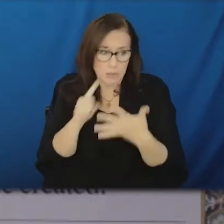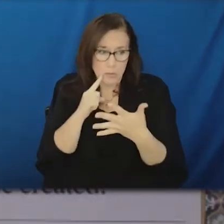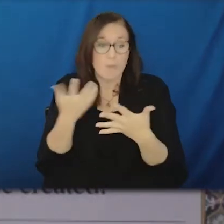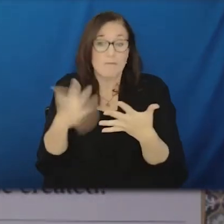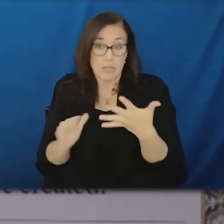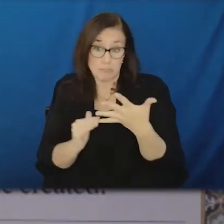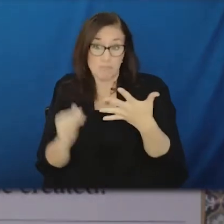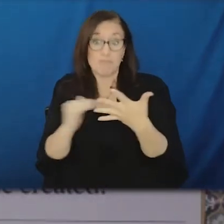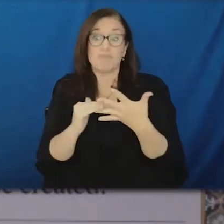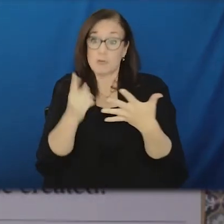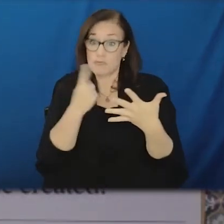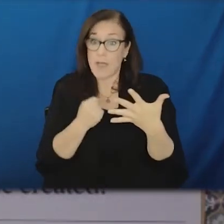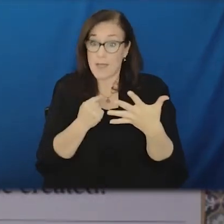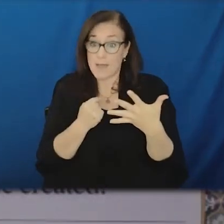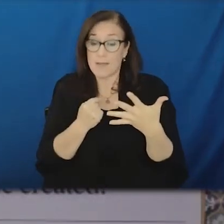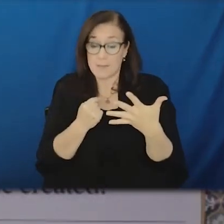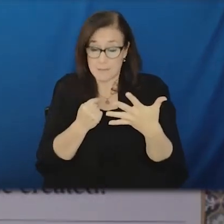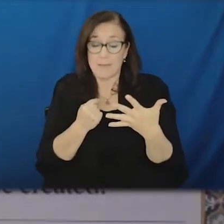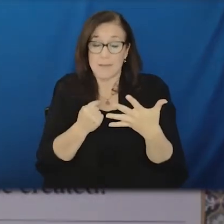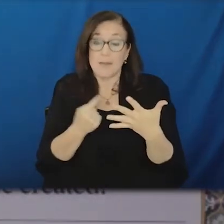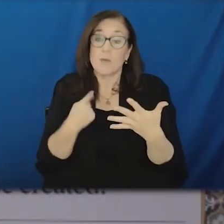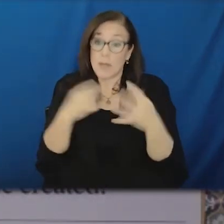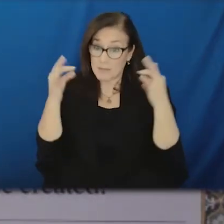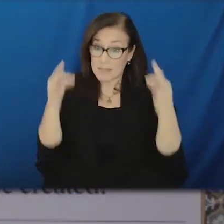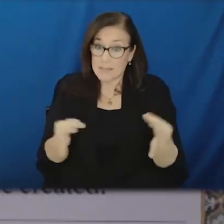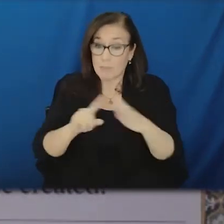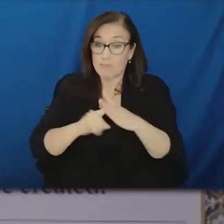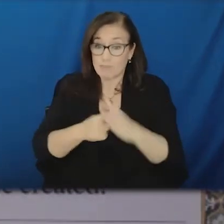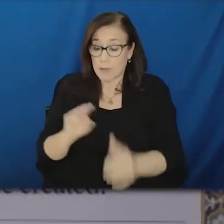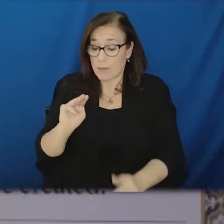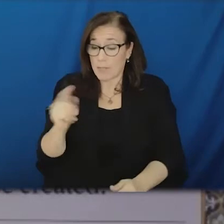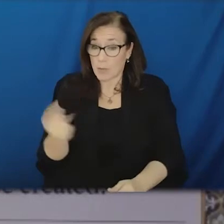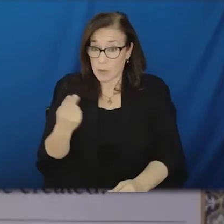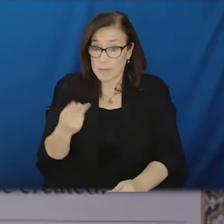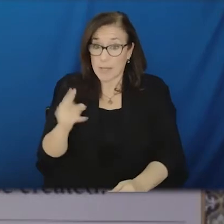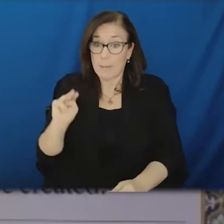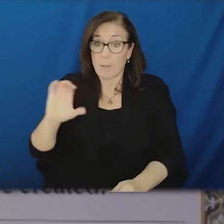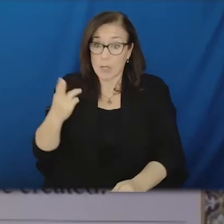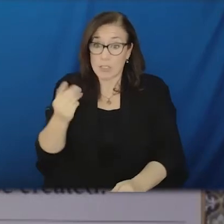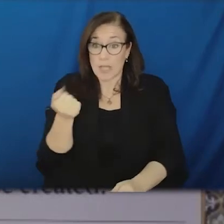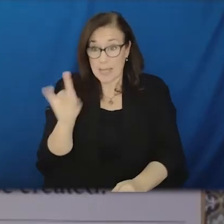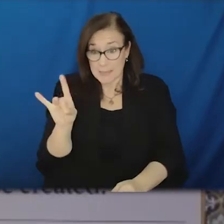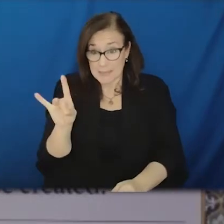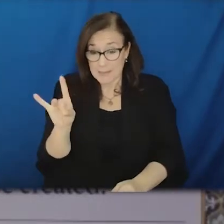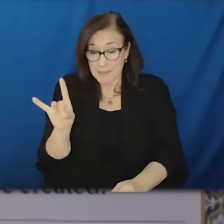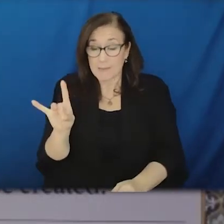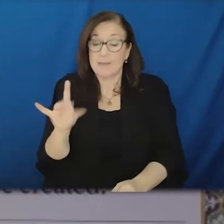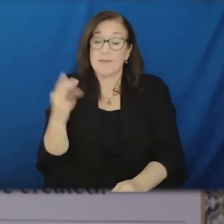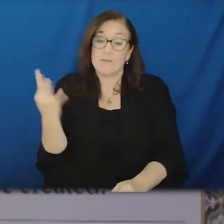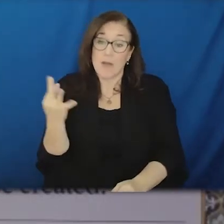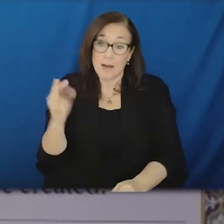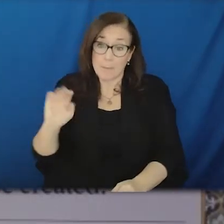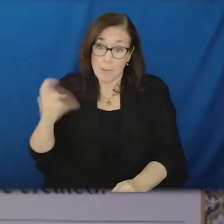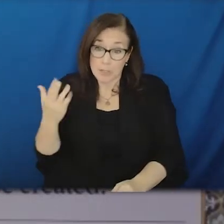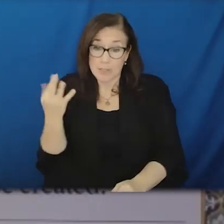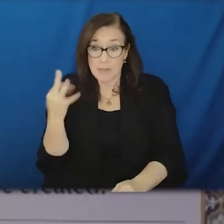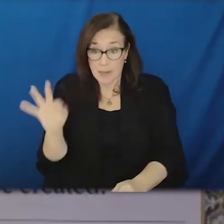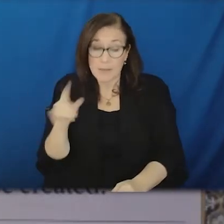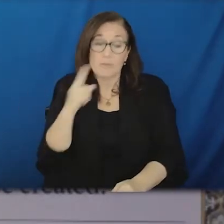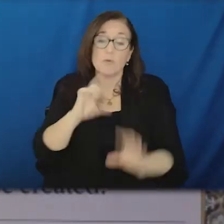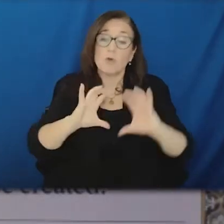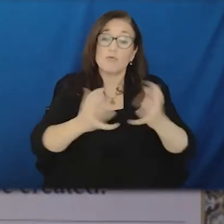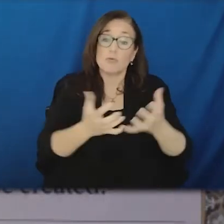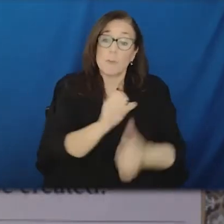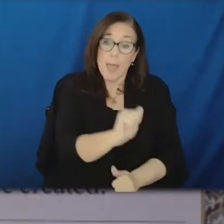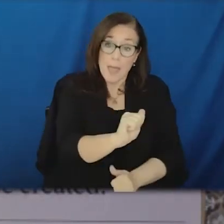to go forward with beginning Thursday, March 18th and Friday, March 19th for Group A and Group B.